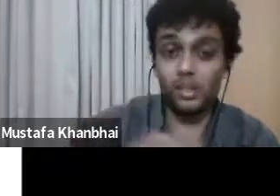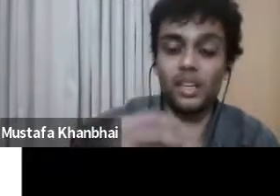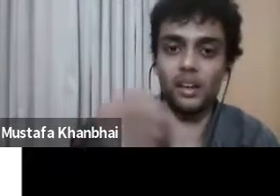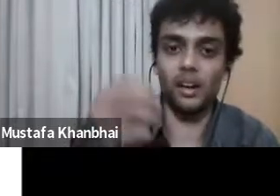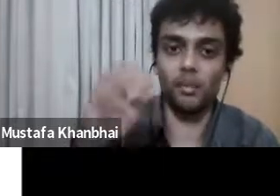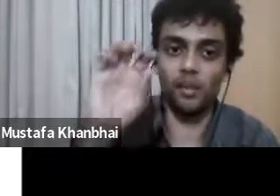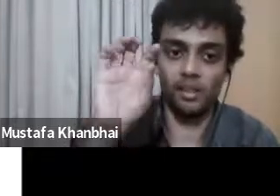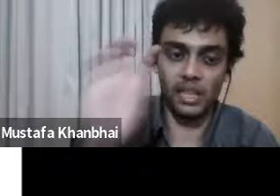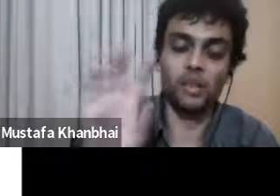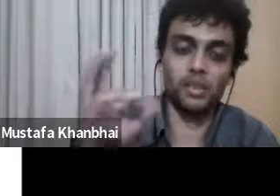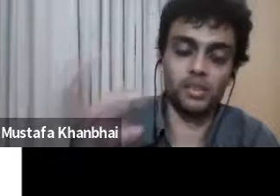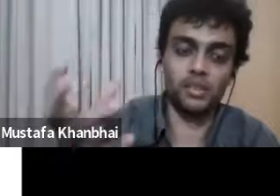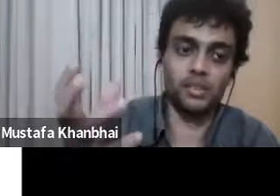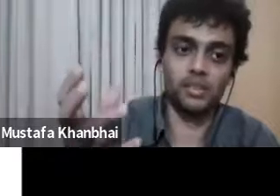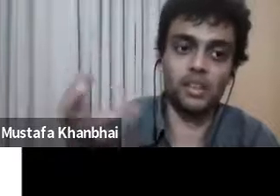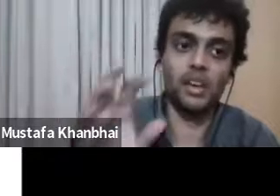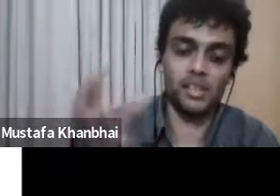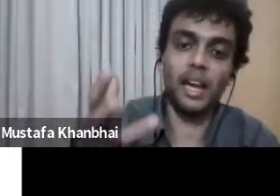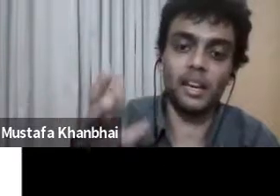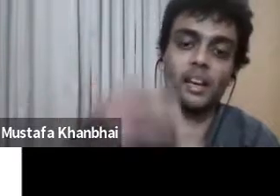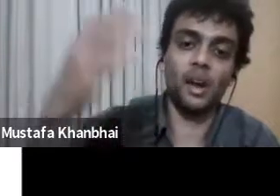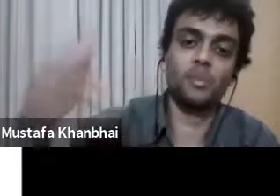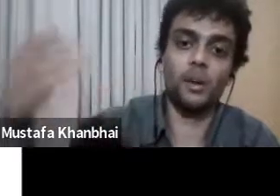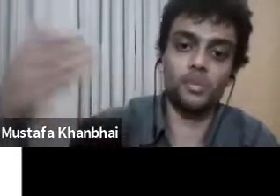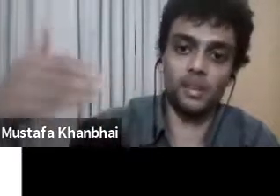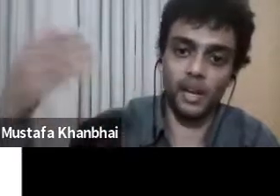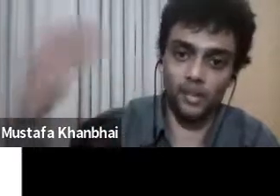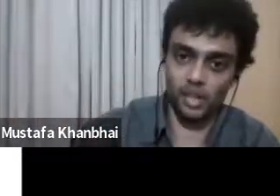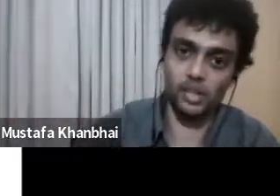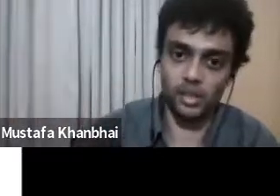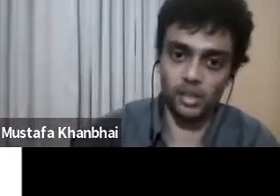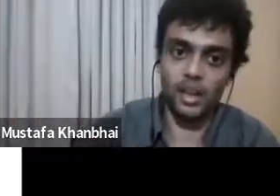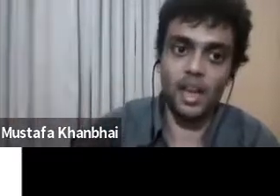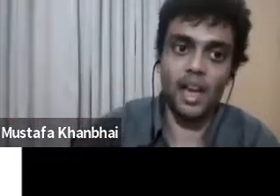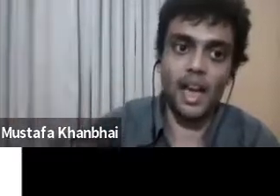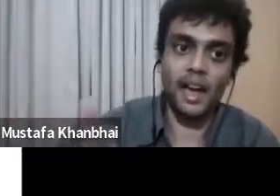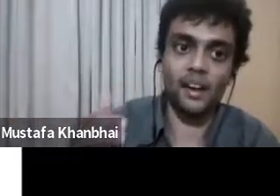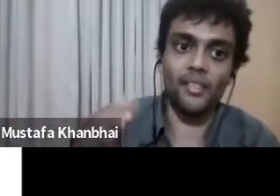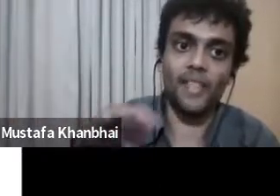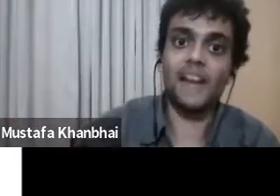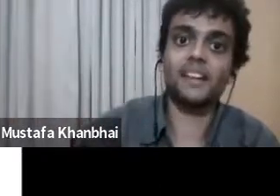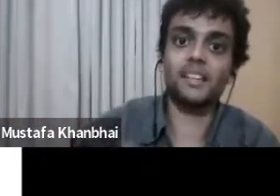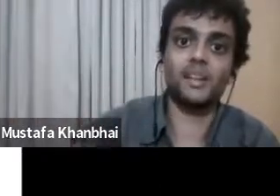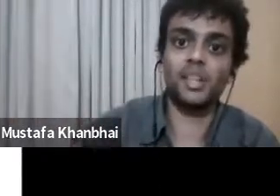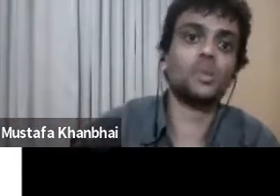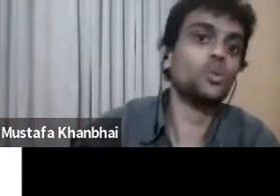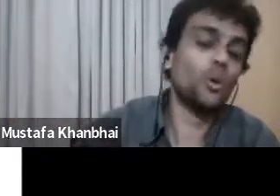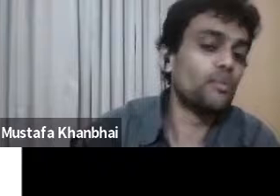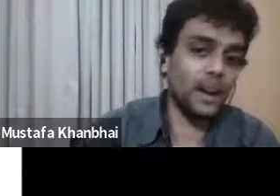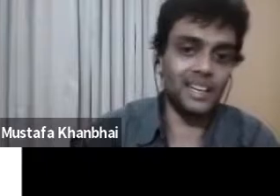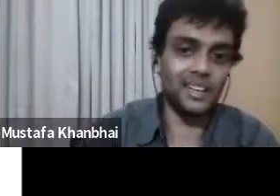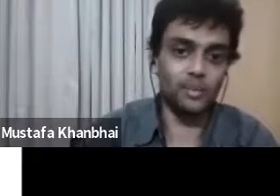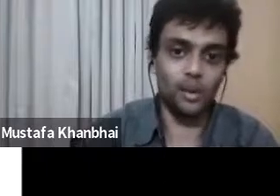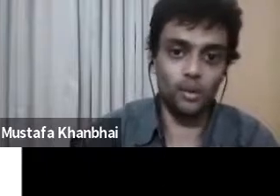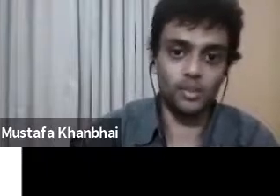So what was initially a single person's style now becomes a kind of tradition, and that is something that you